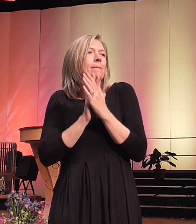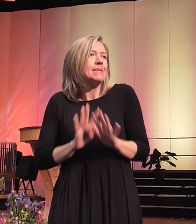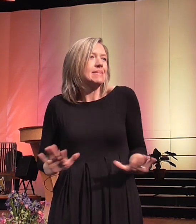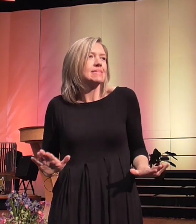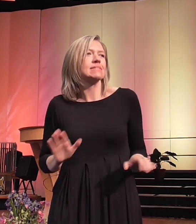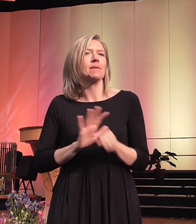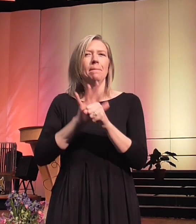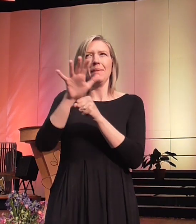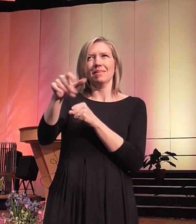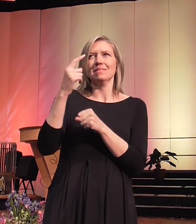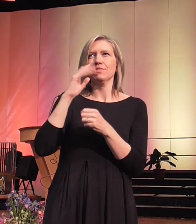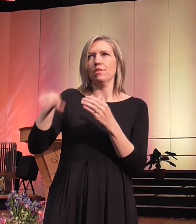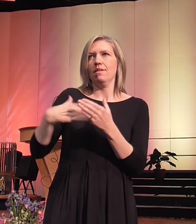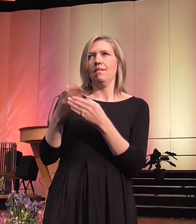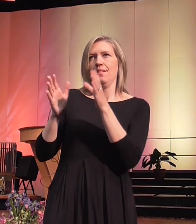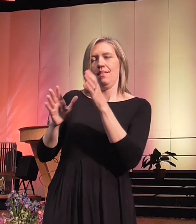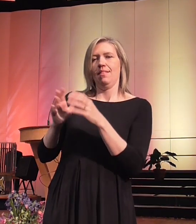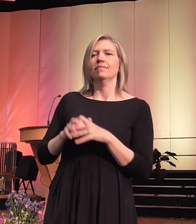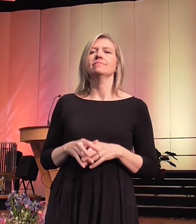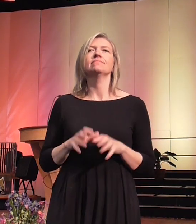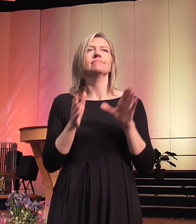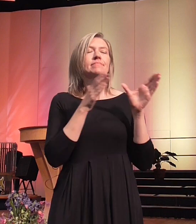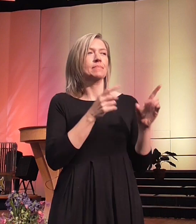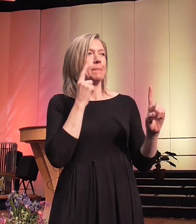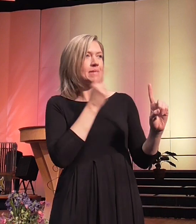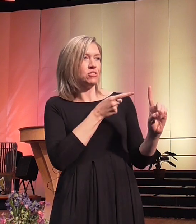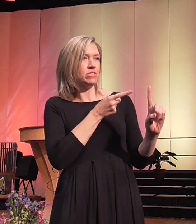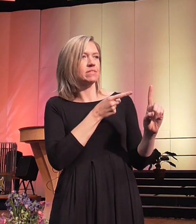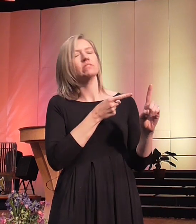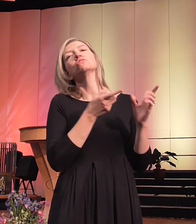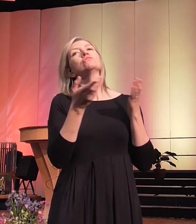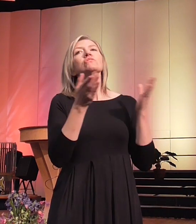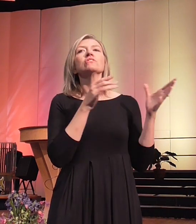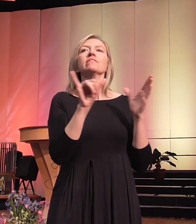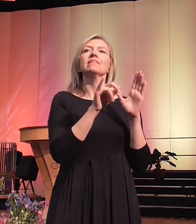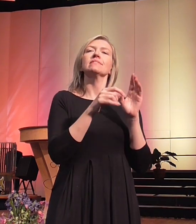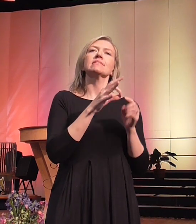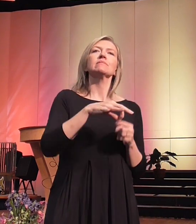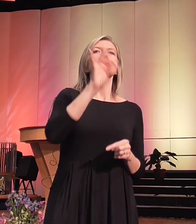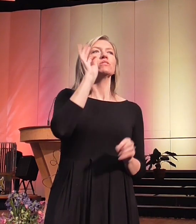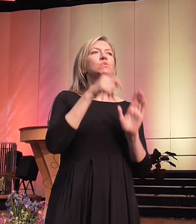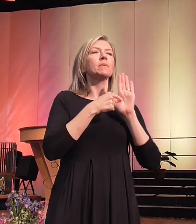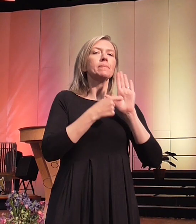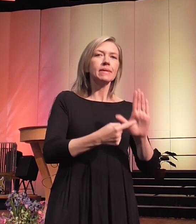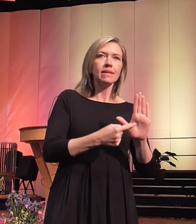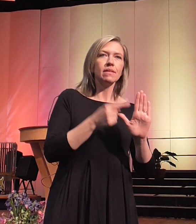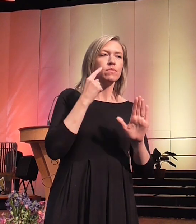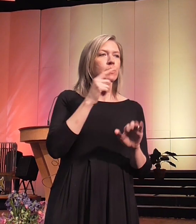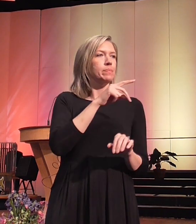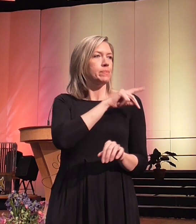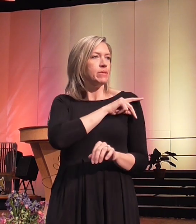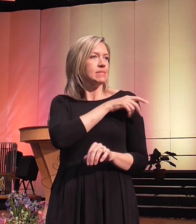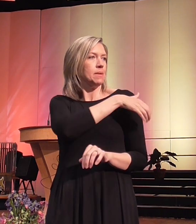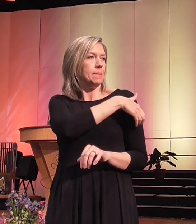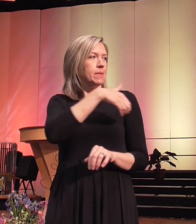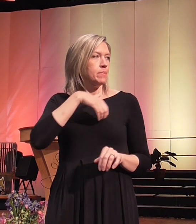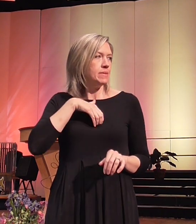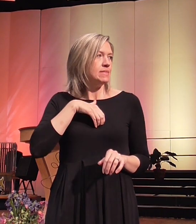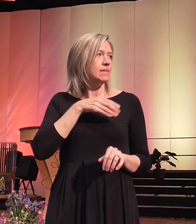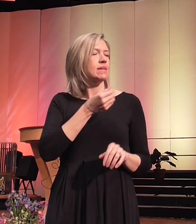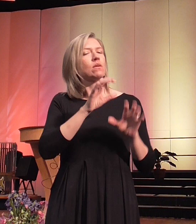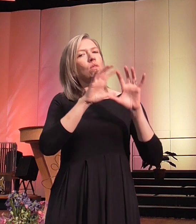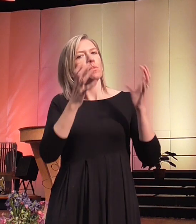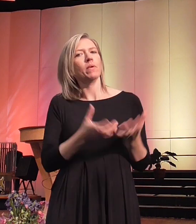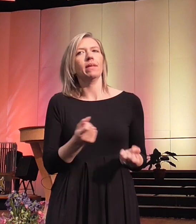and abundance for all. And our mission, to serve as a spiritual beacon for personal